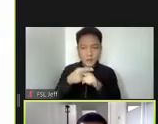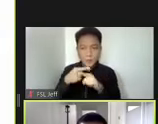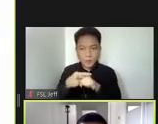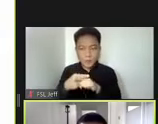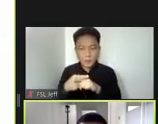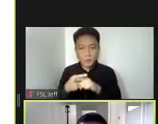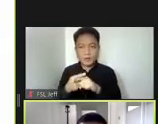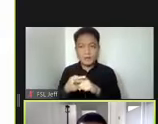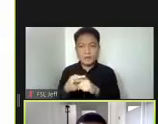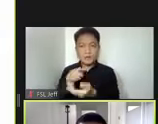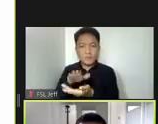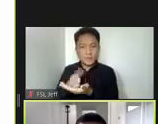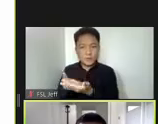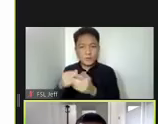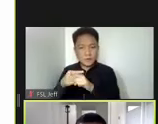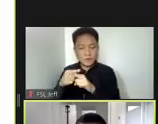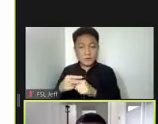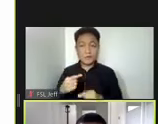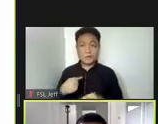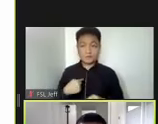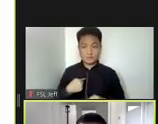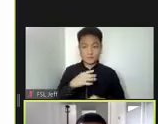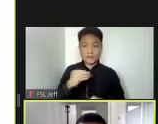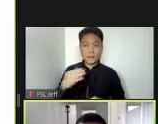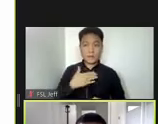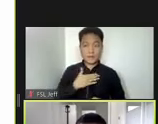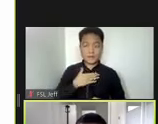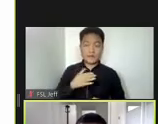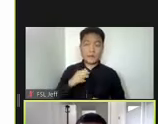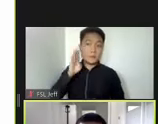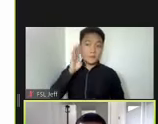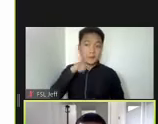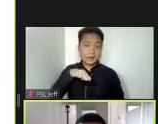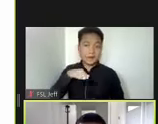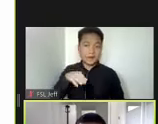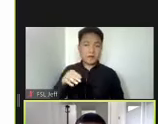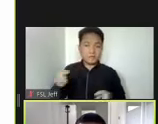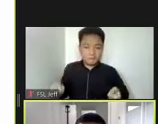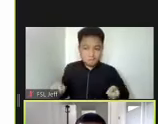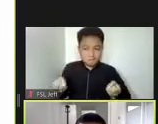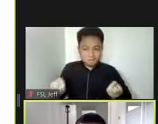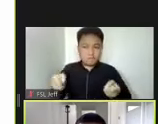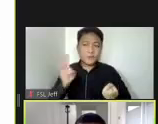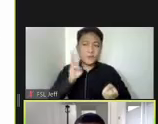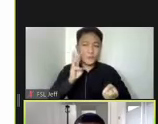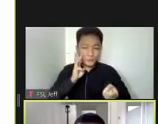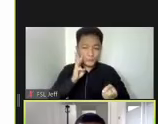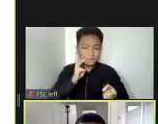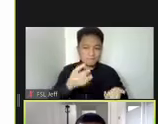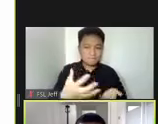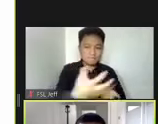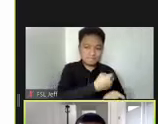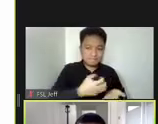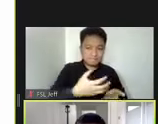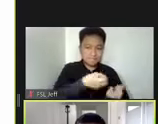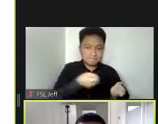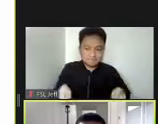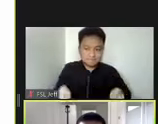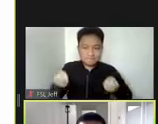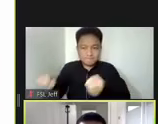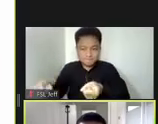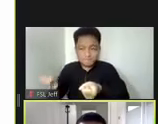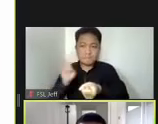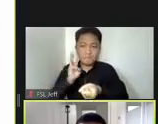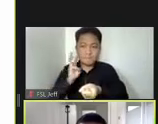and collect firewood on the firewoods on weekends. The mountains and river of Roosevelt, Dilalupihan, Bataan